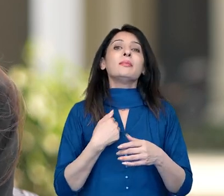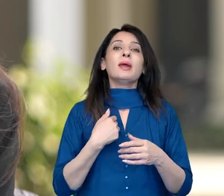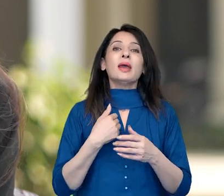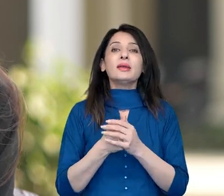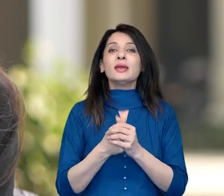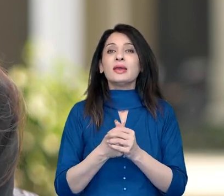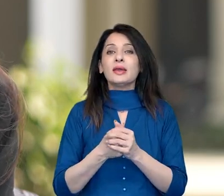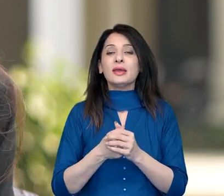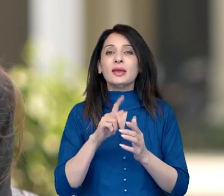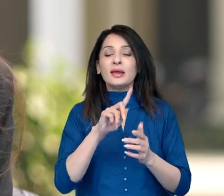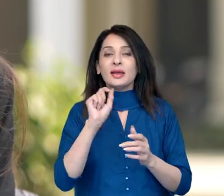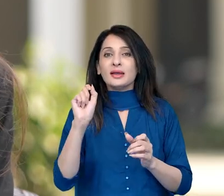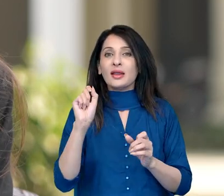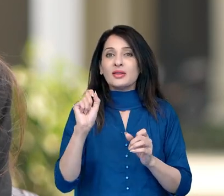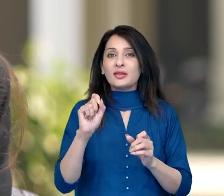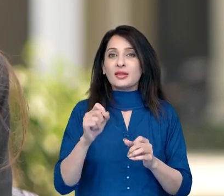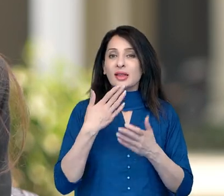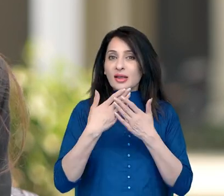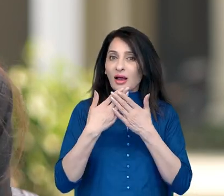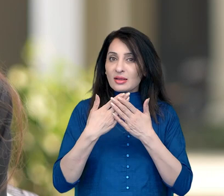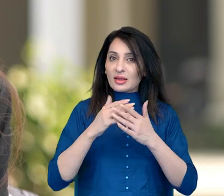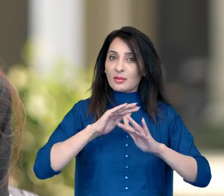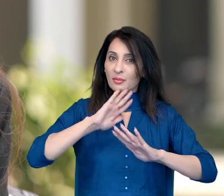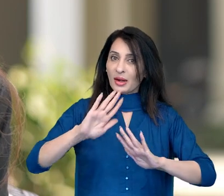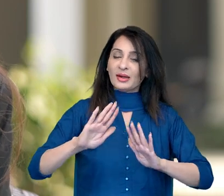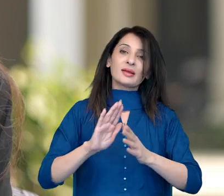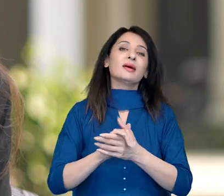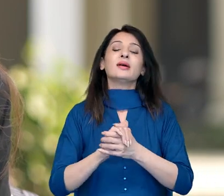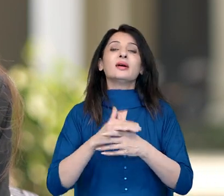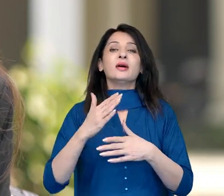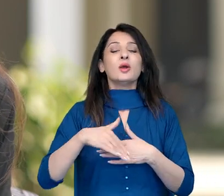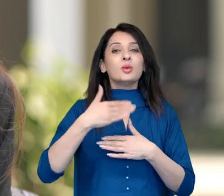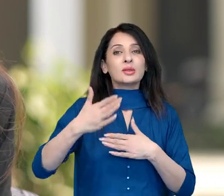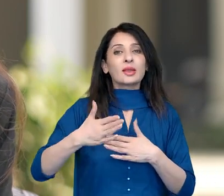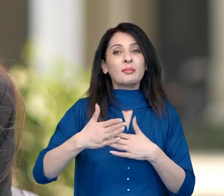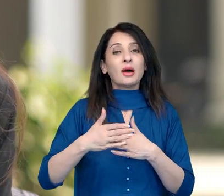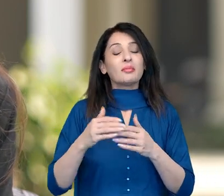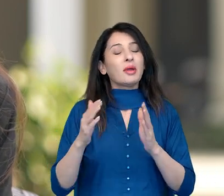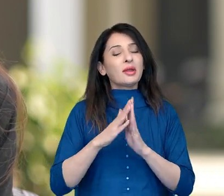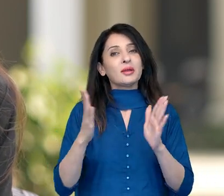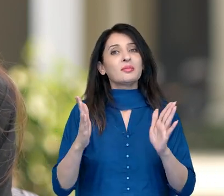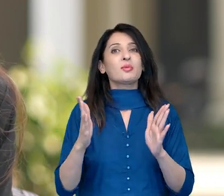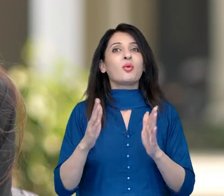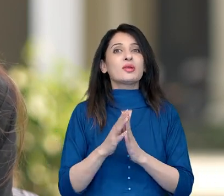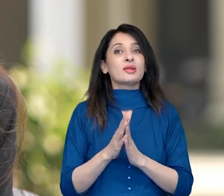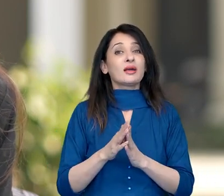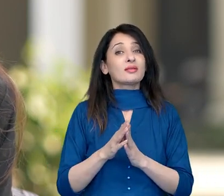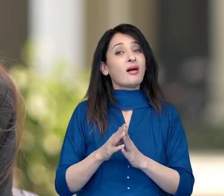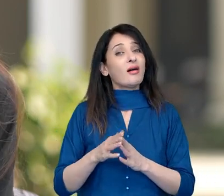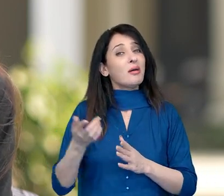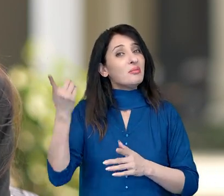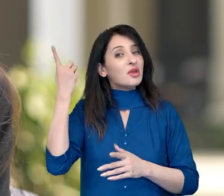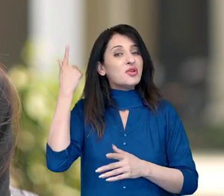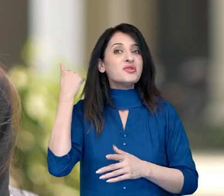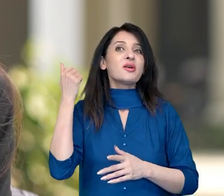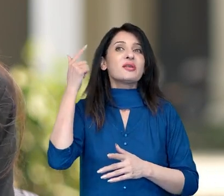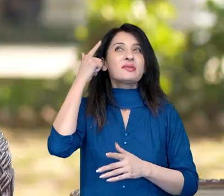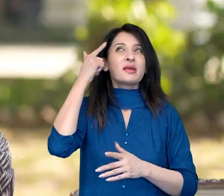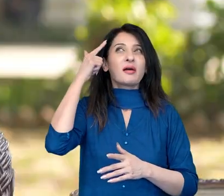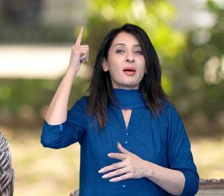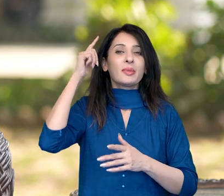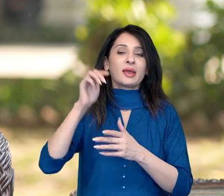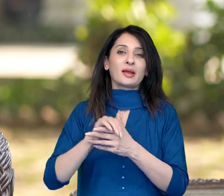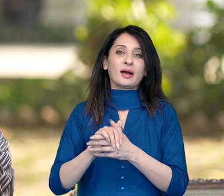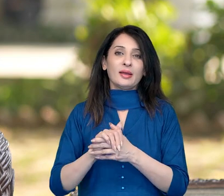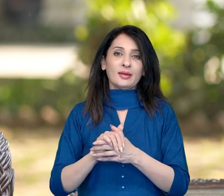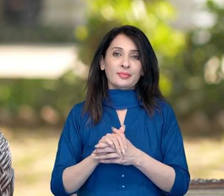used equipment that a high schooler could only dream of using. It was something that I had always dreamt my whole life.